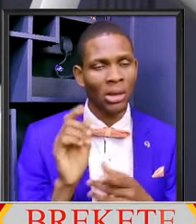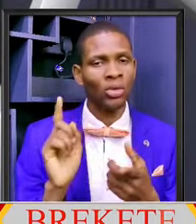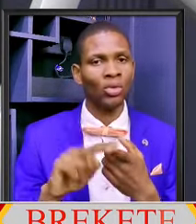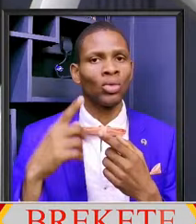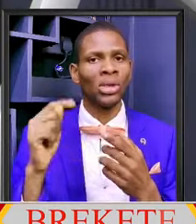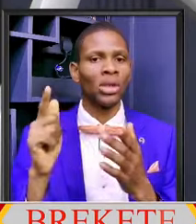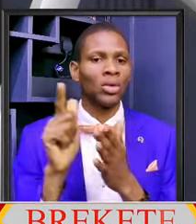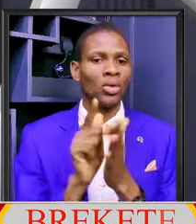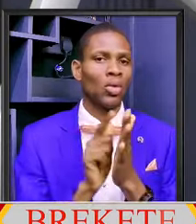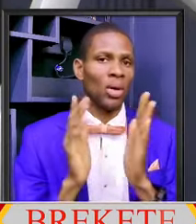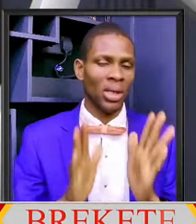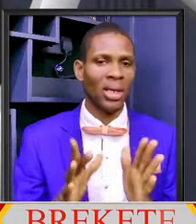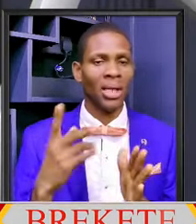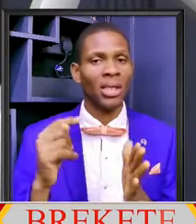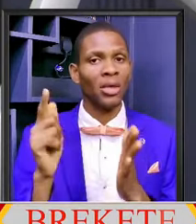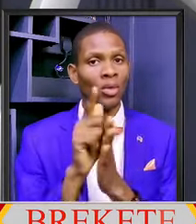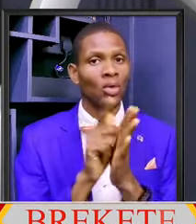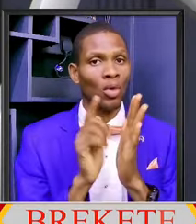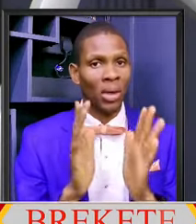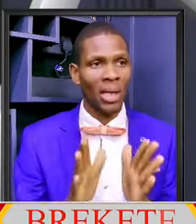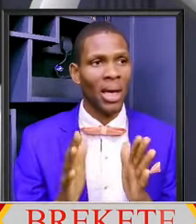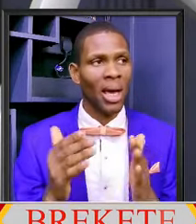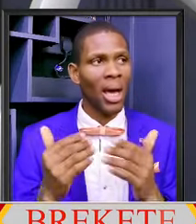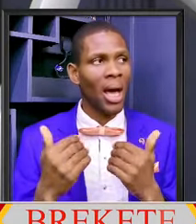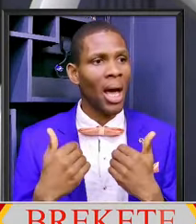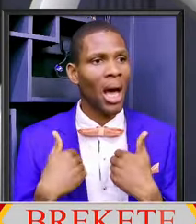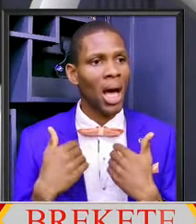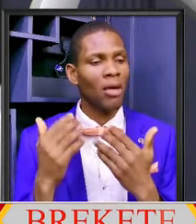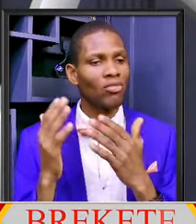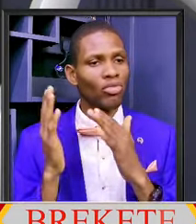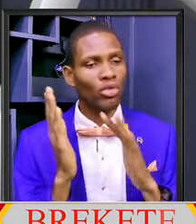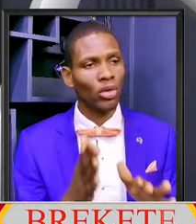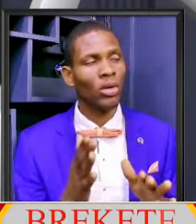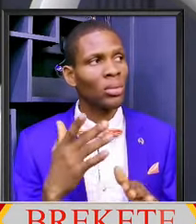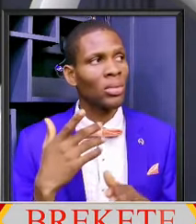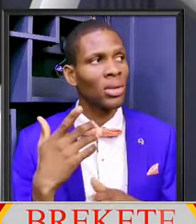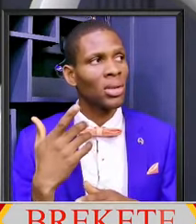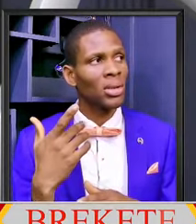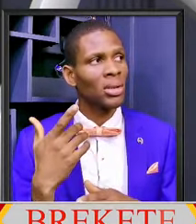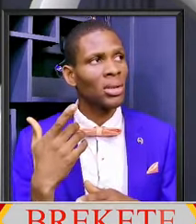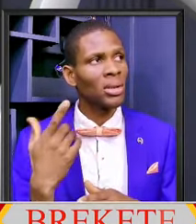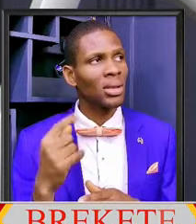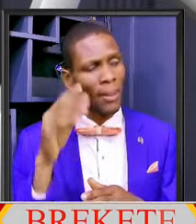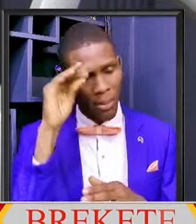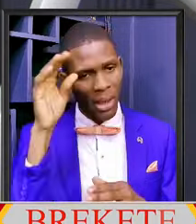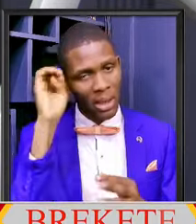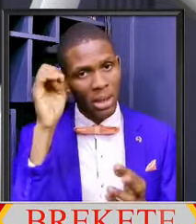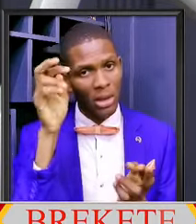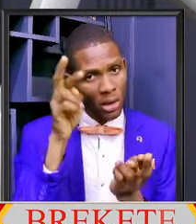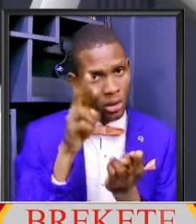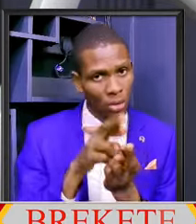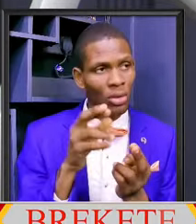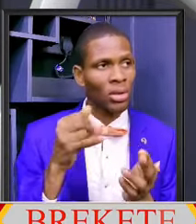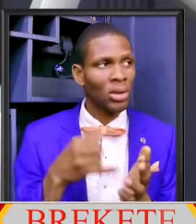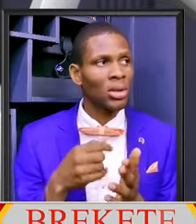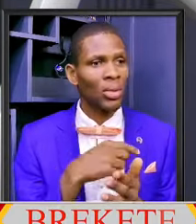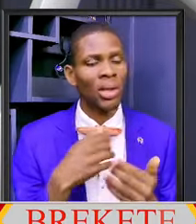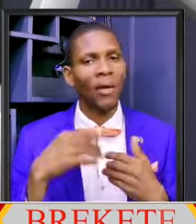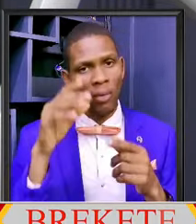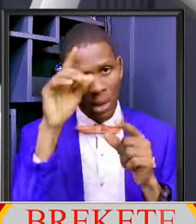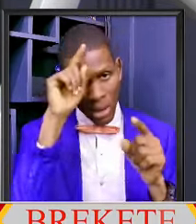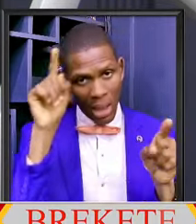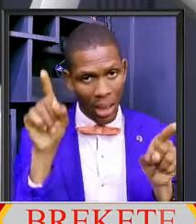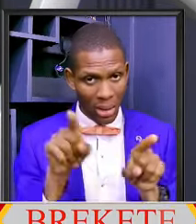lawyer. The lawyer don't drop in demand. He reduce them. So we have